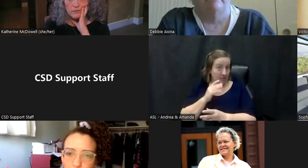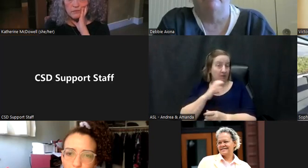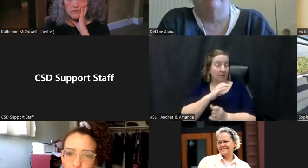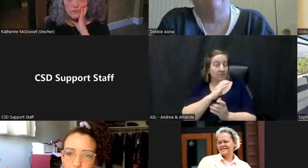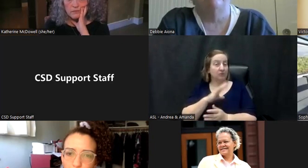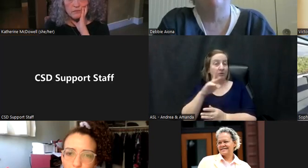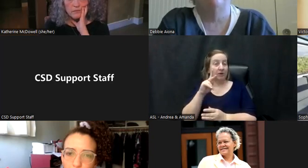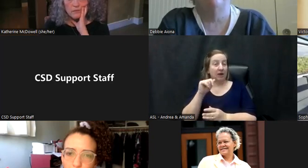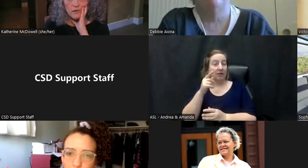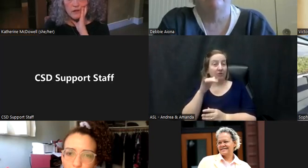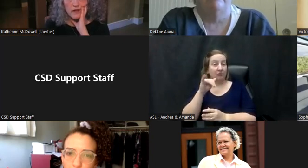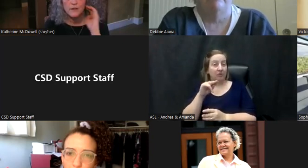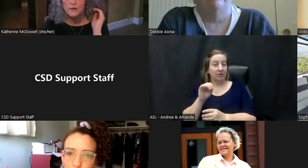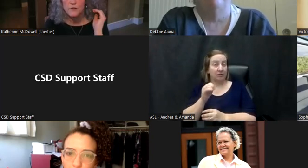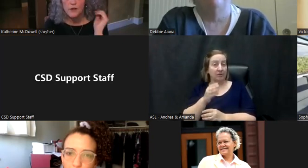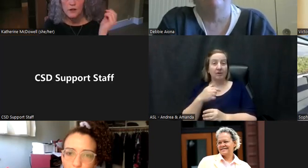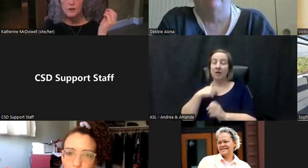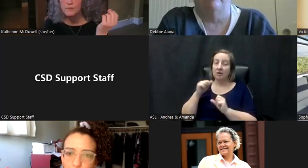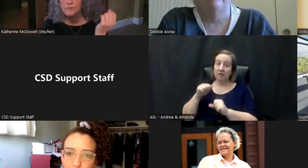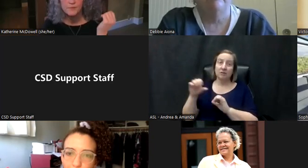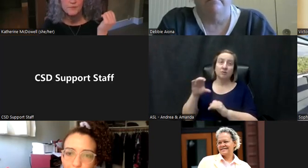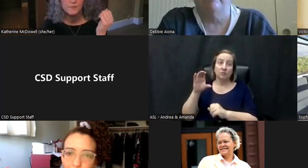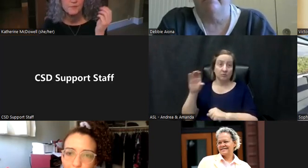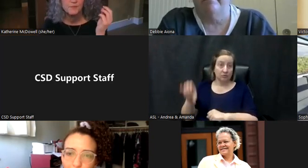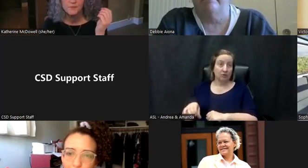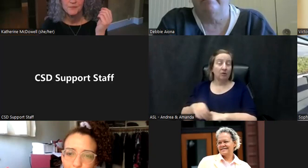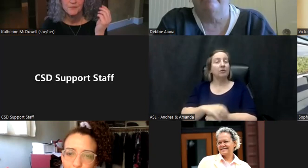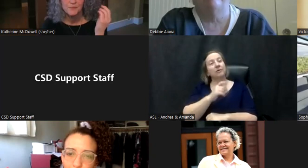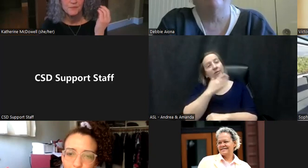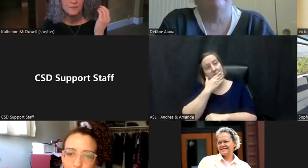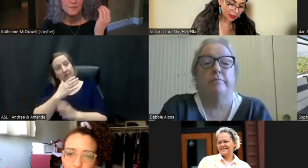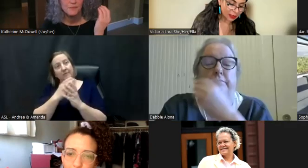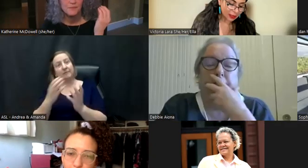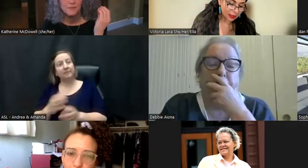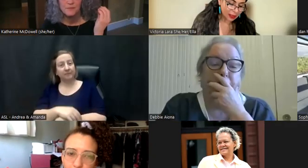Commissioner Catherine? I can do Chicago. Oh, thank you very much.